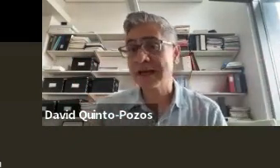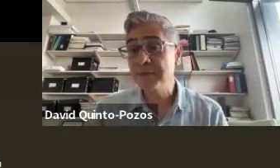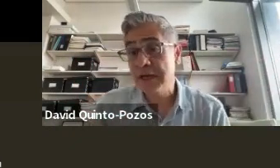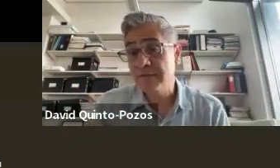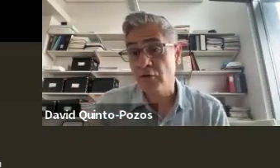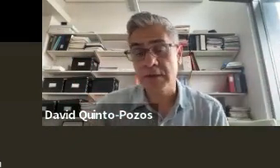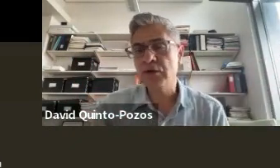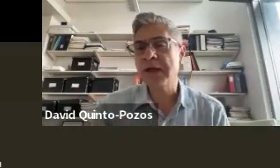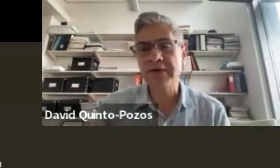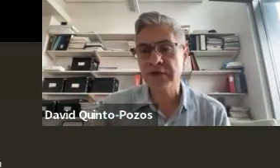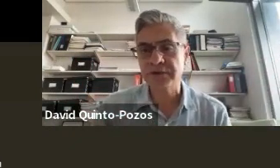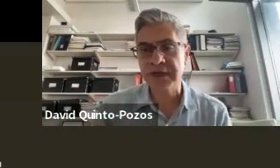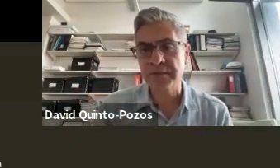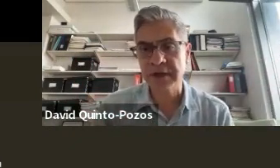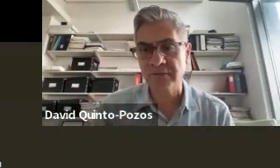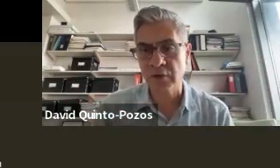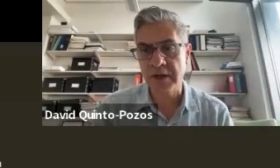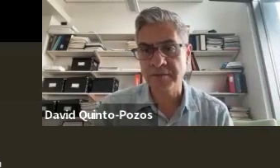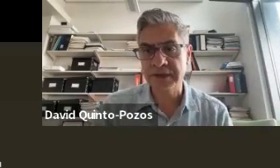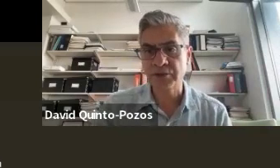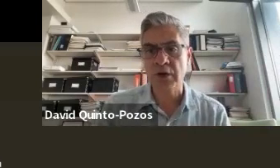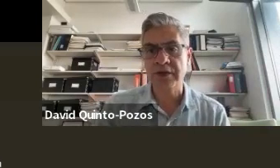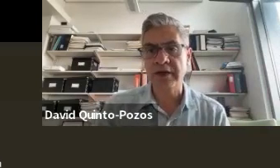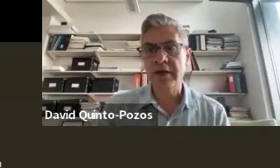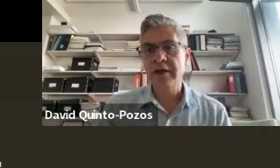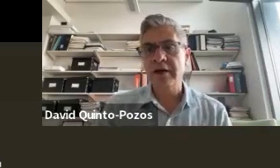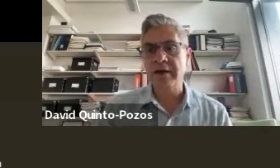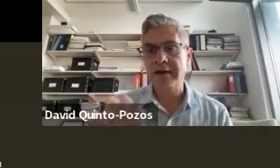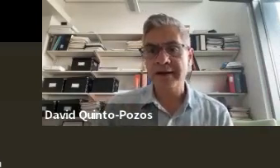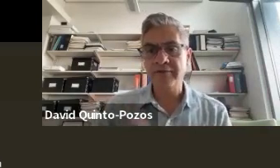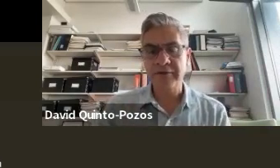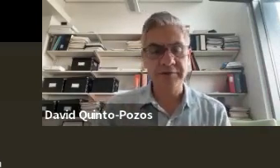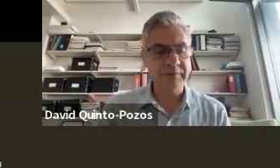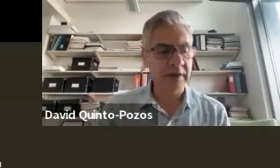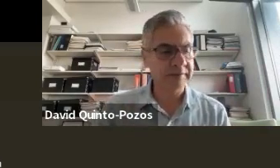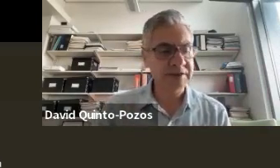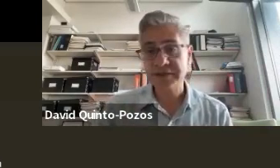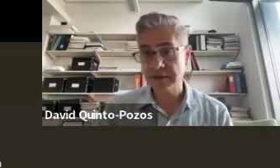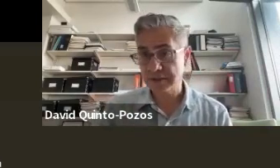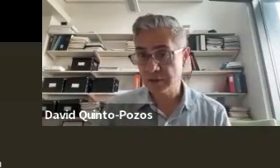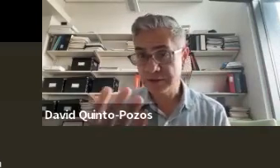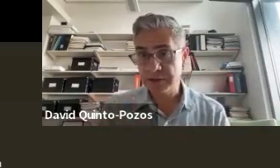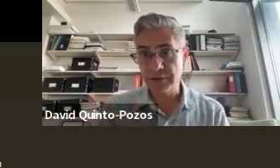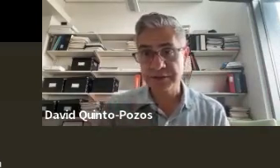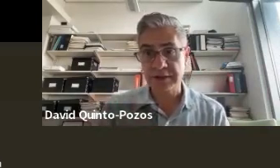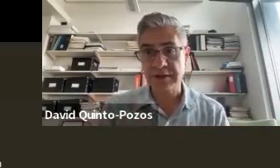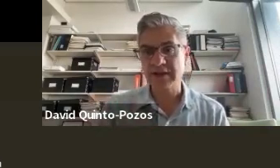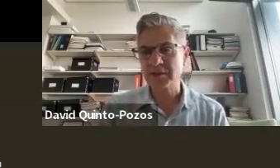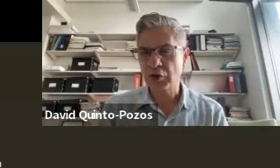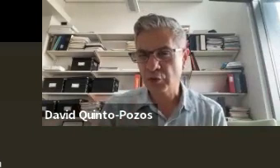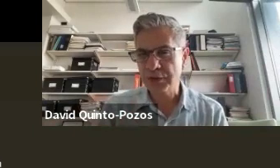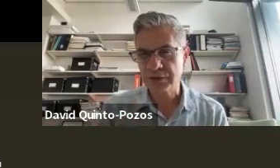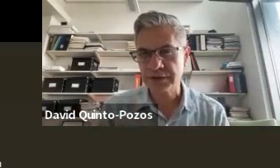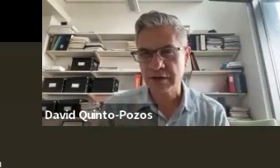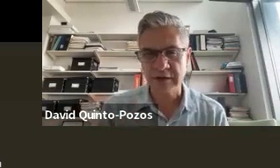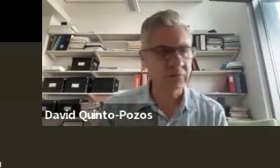in APA format. You don't have to use APA format, but that's one that I often suggest that my students use, and there's some